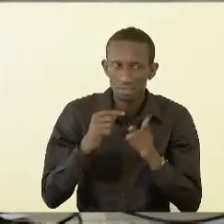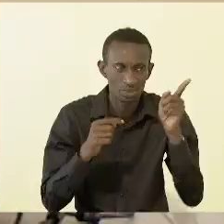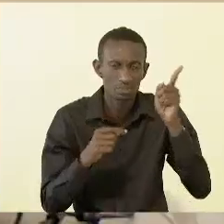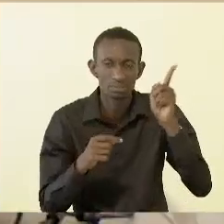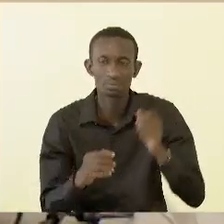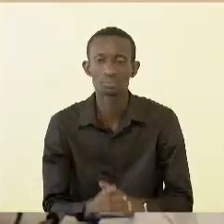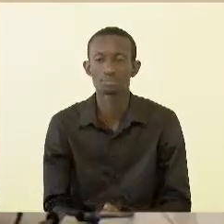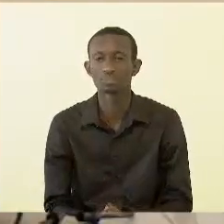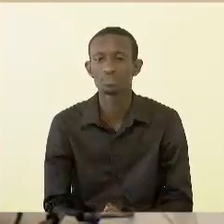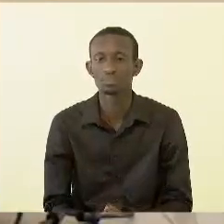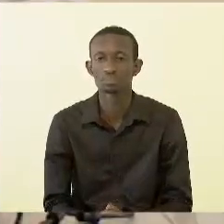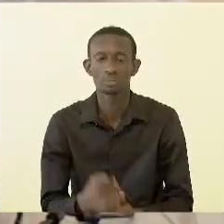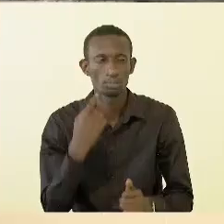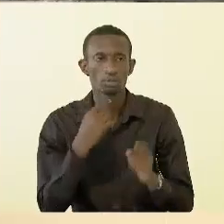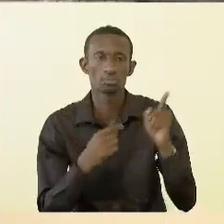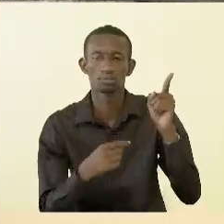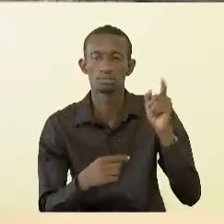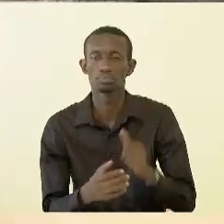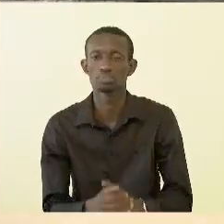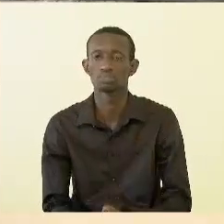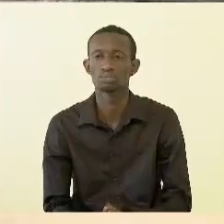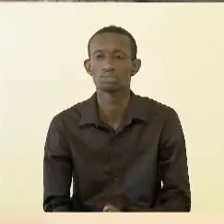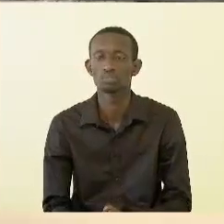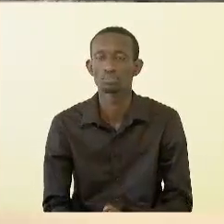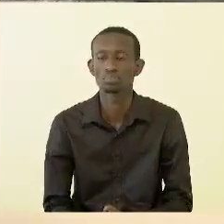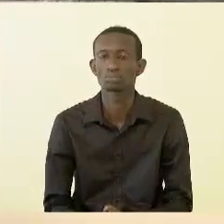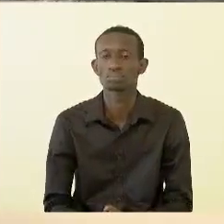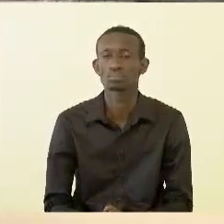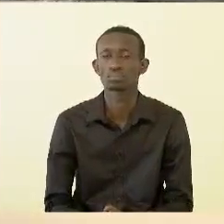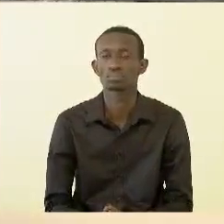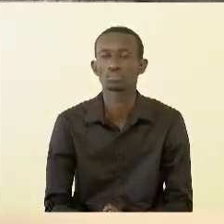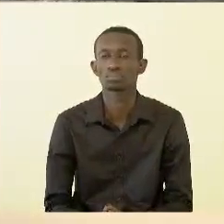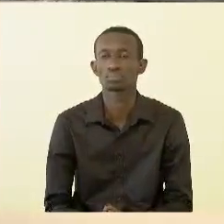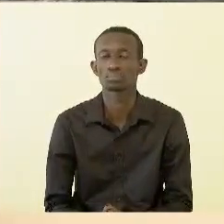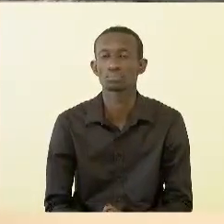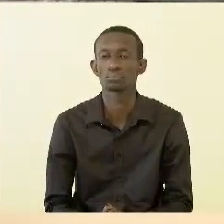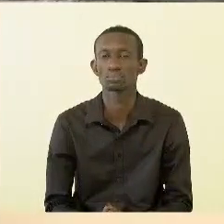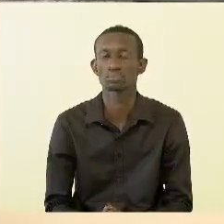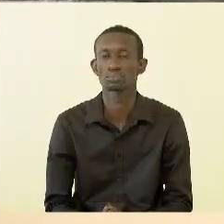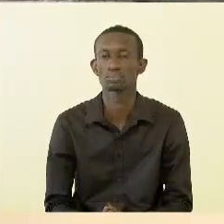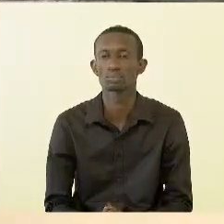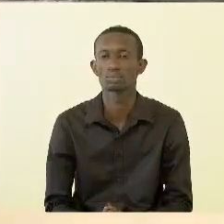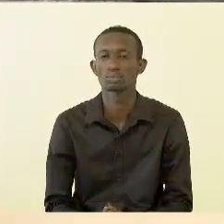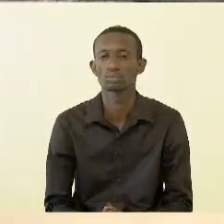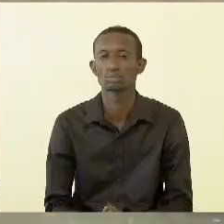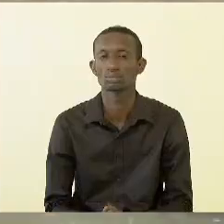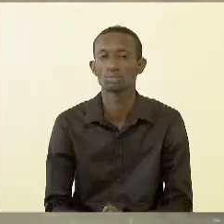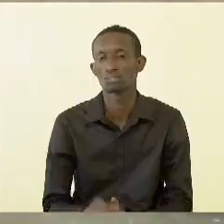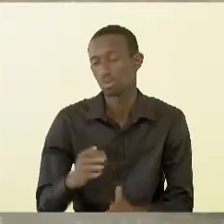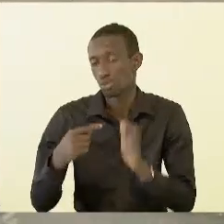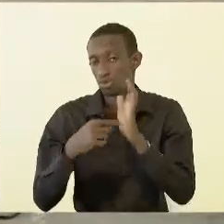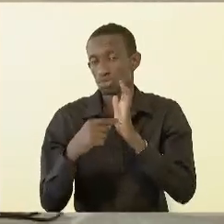either, these are bases as well, the oxides, the hydroxides are also bases. So for example,